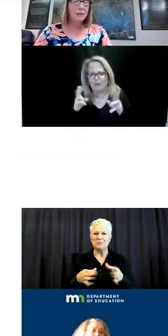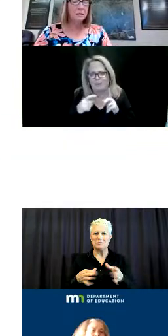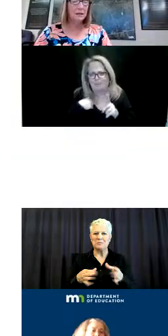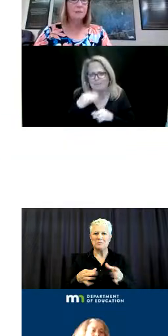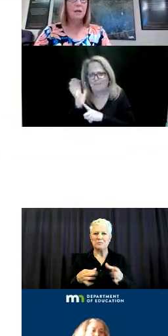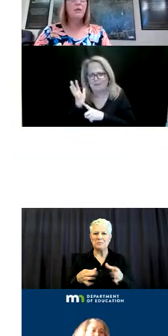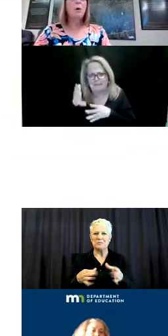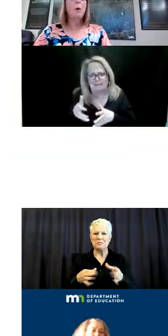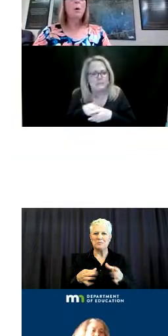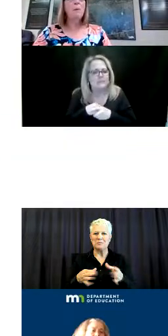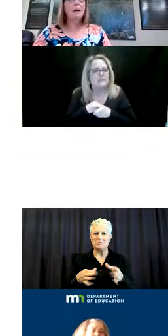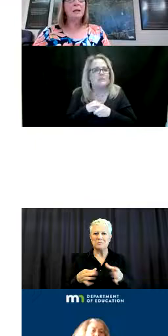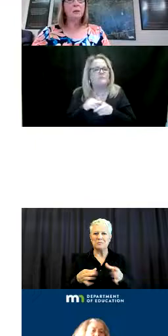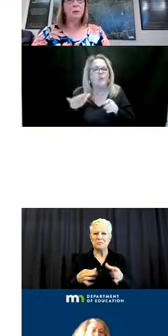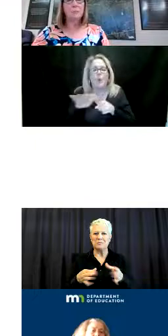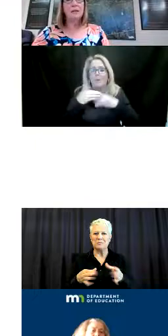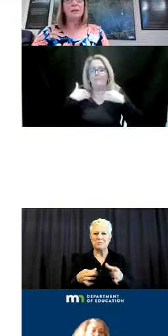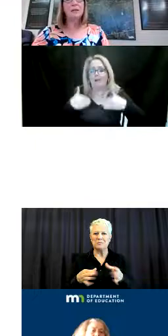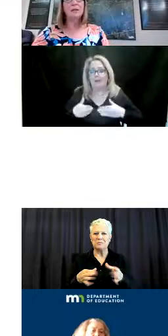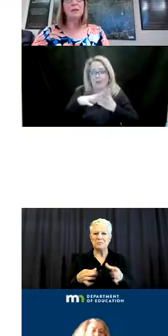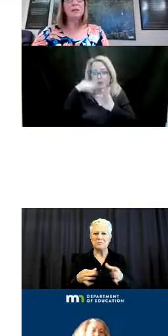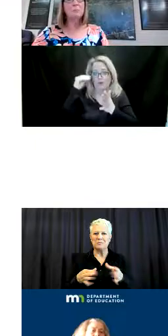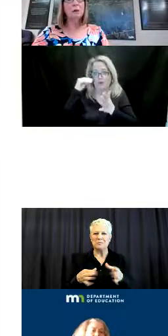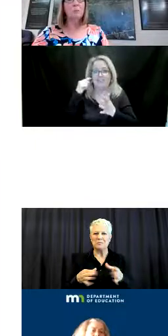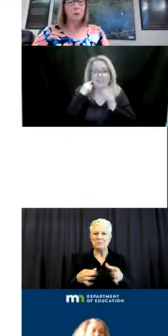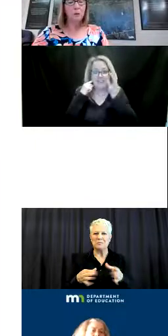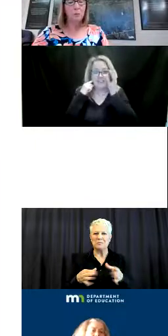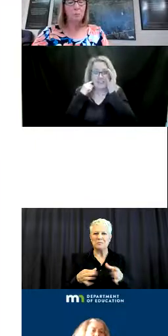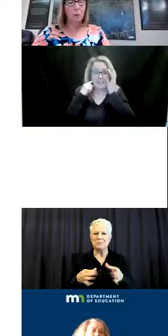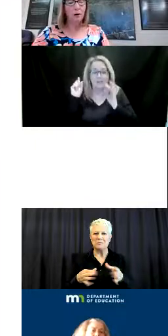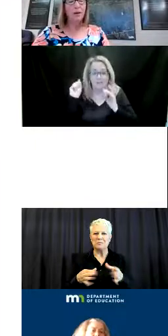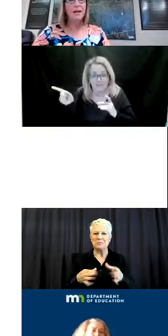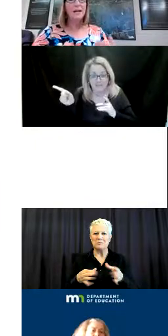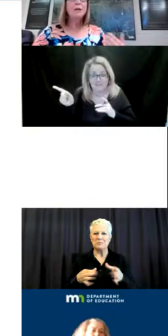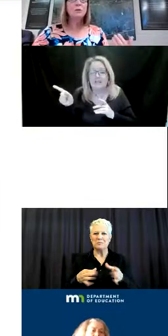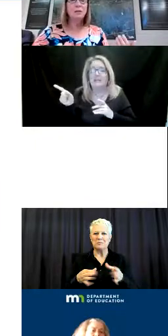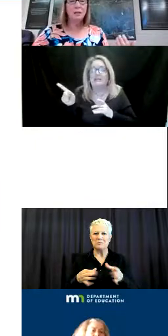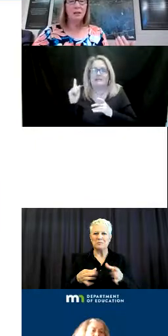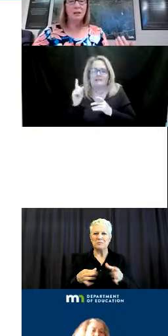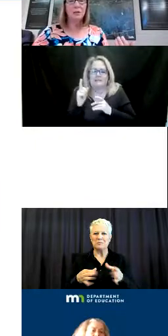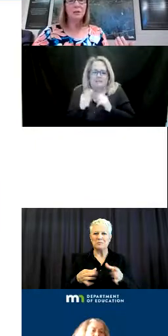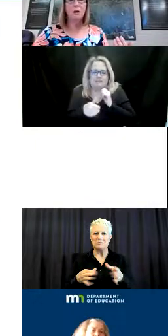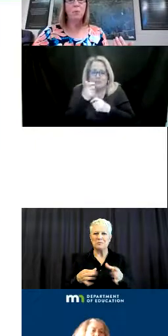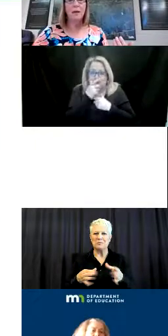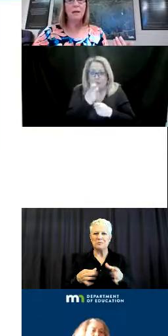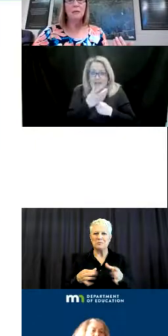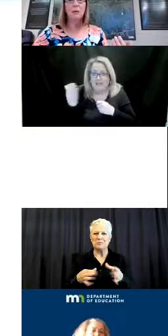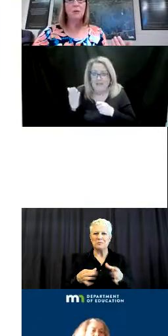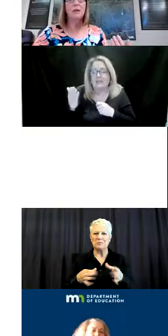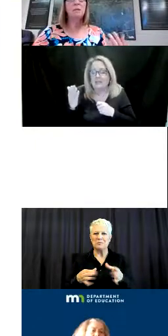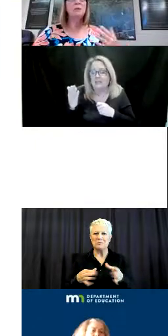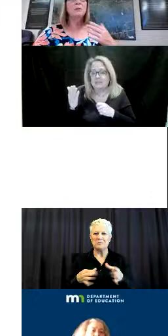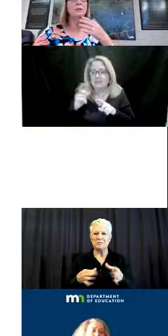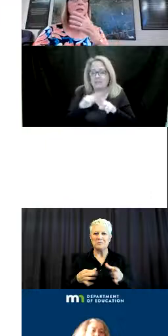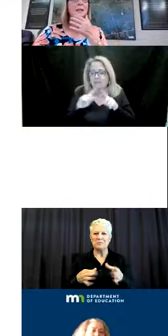5 minutes left, the whole body learning, because I think this is probably one of the more interesting things of ways that